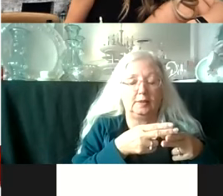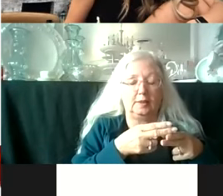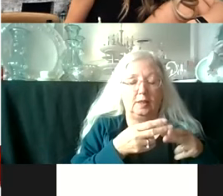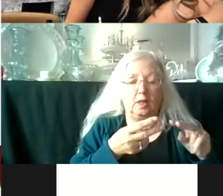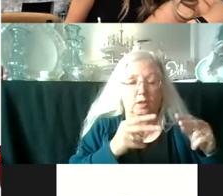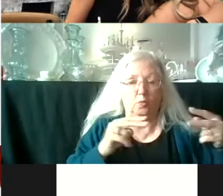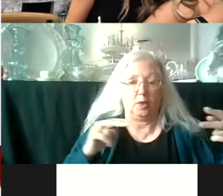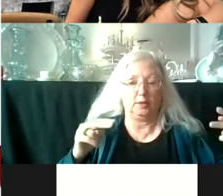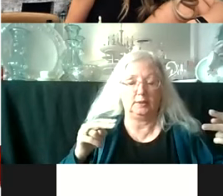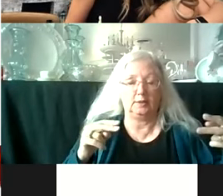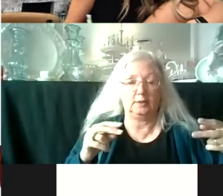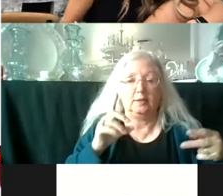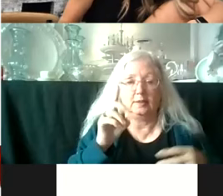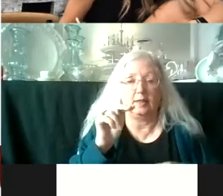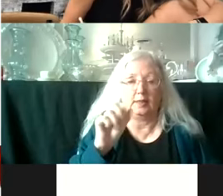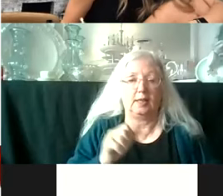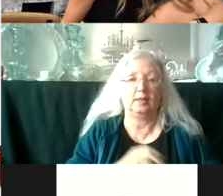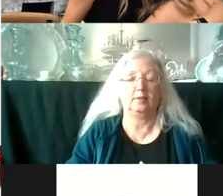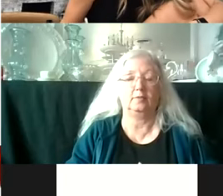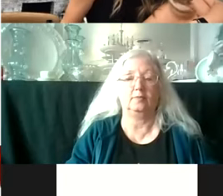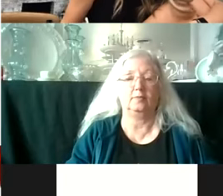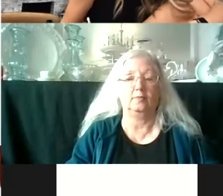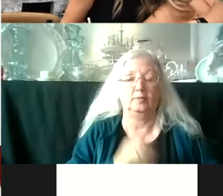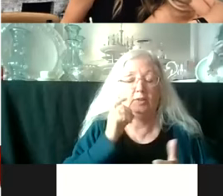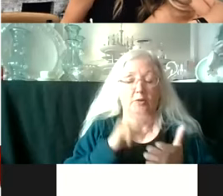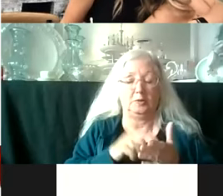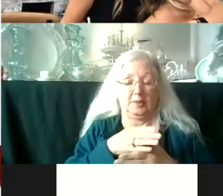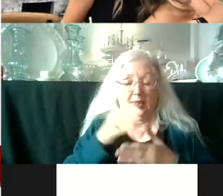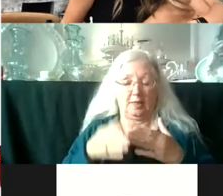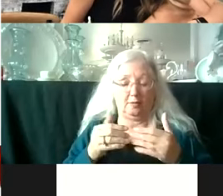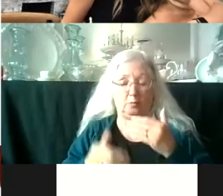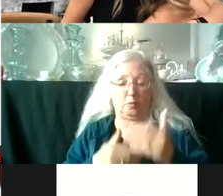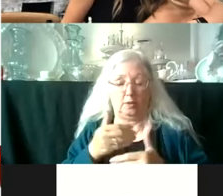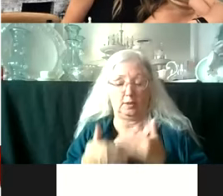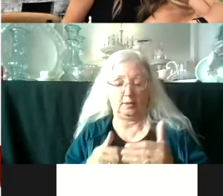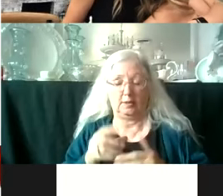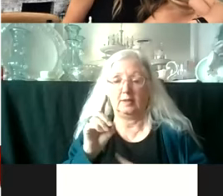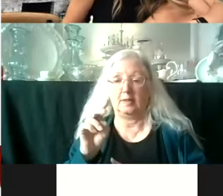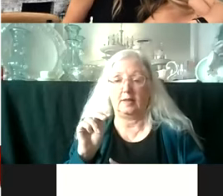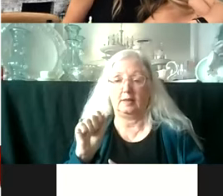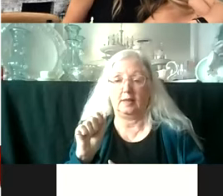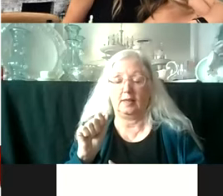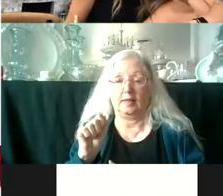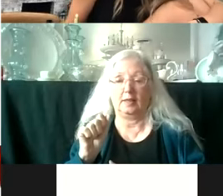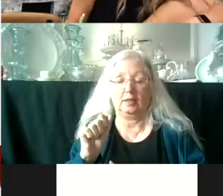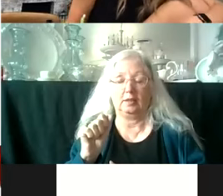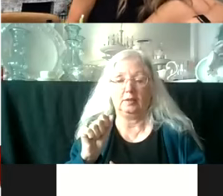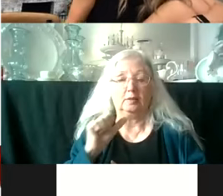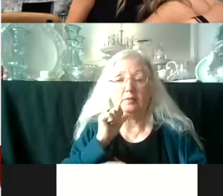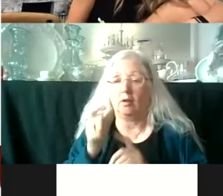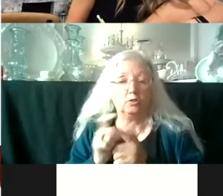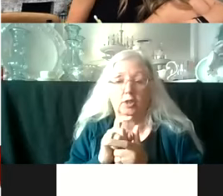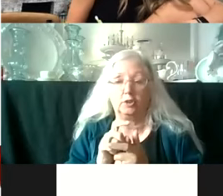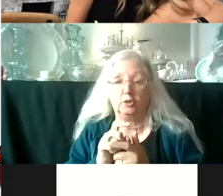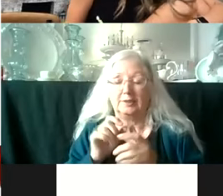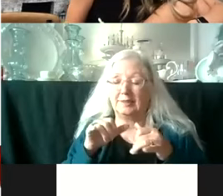unwinds the DNA. Notice at the end of this process, the DNA is unchanged by